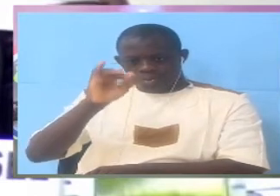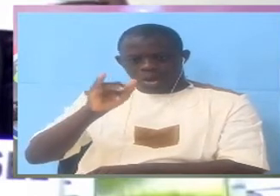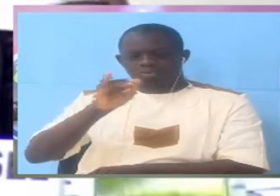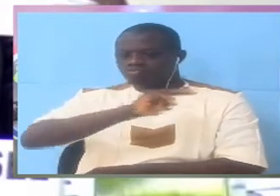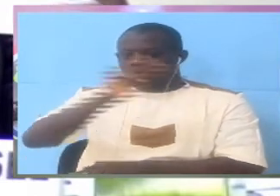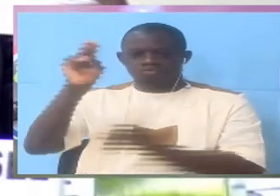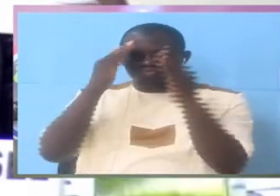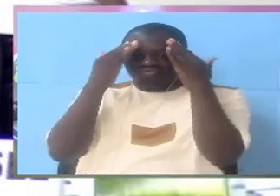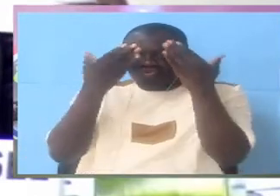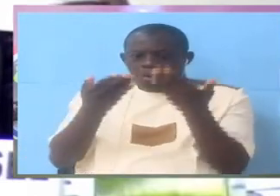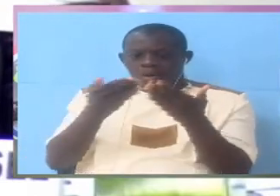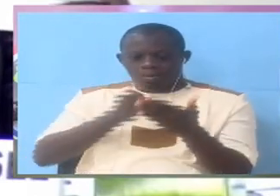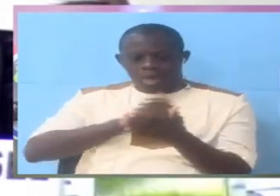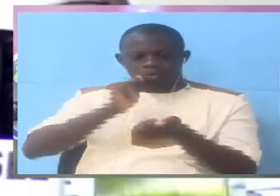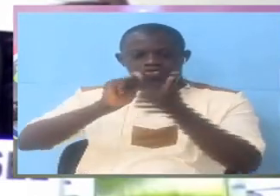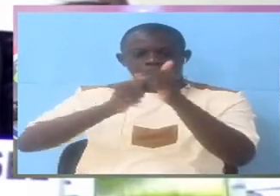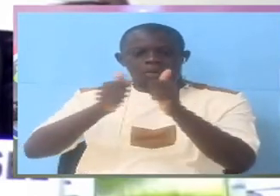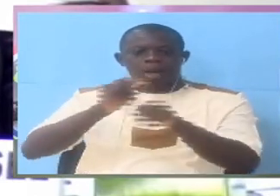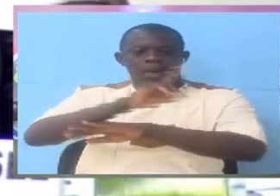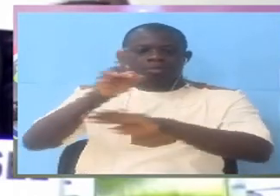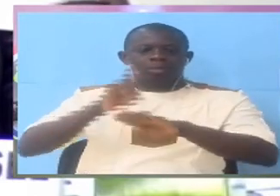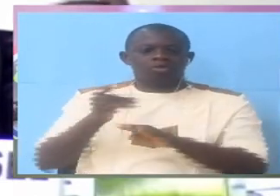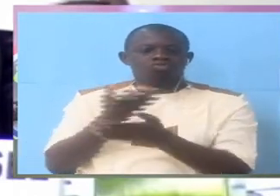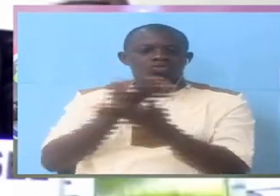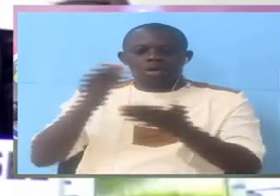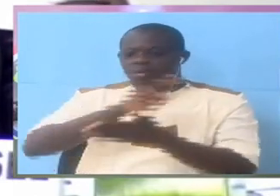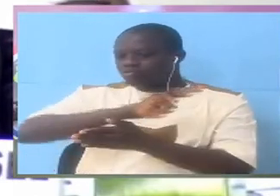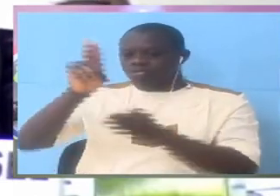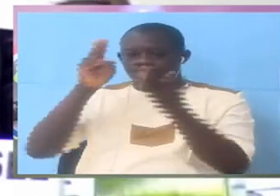he has never visited my shop.